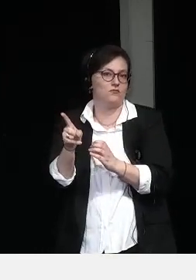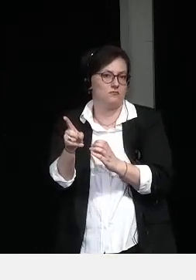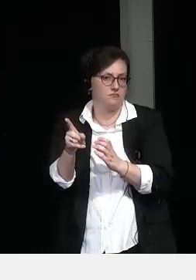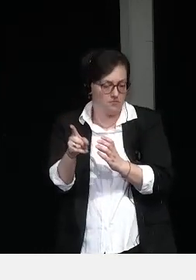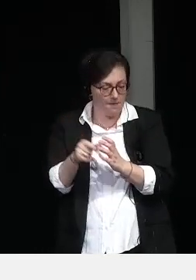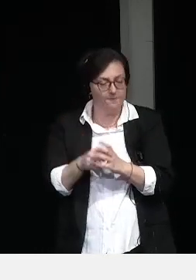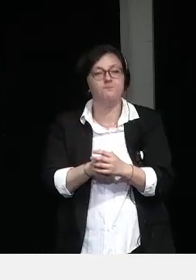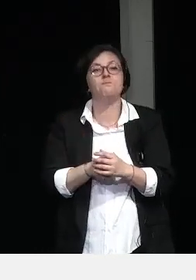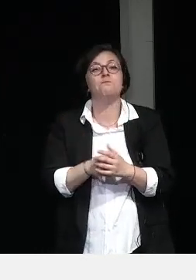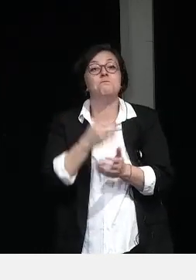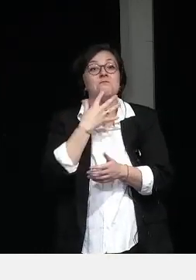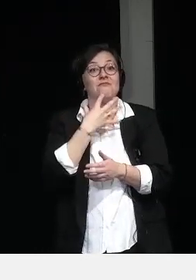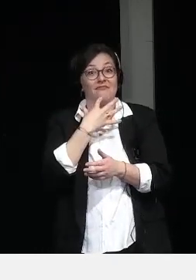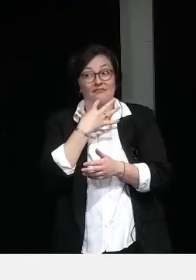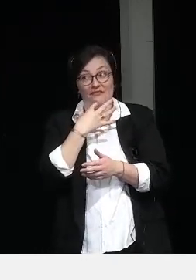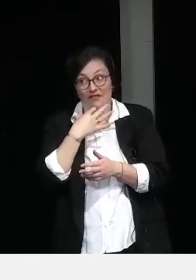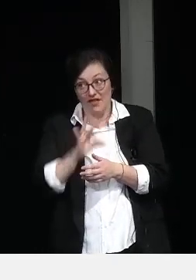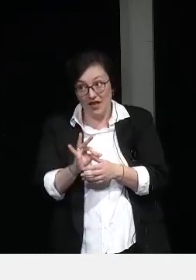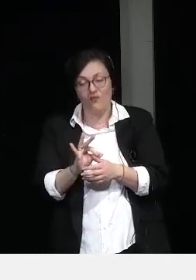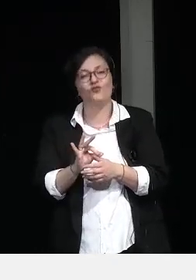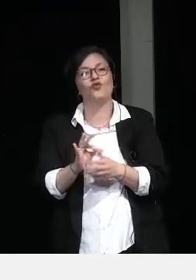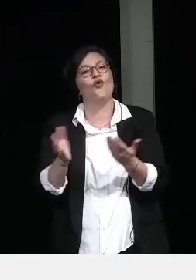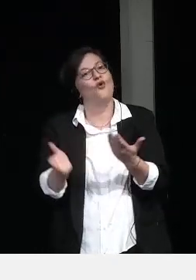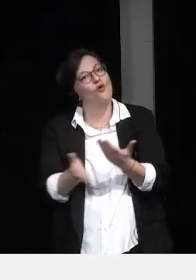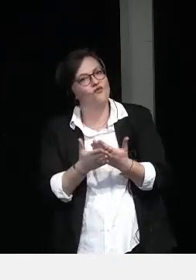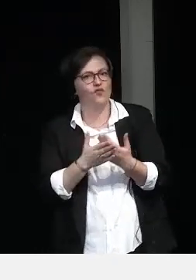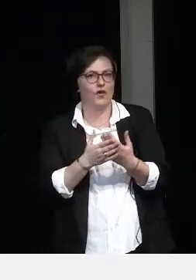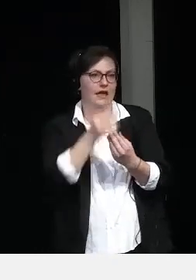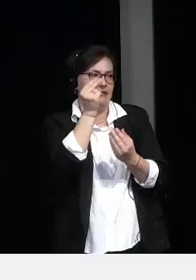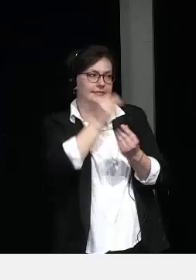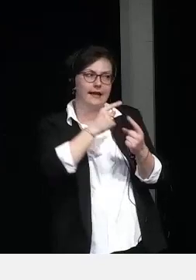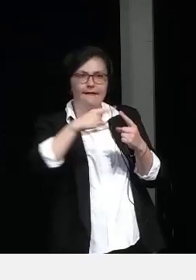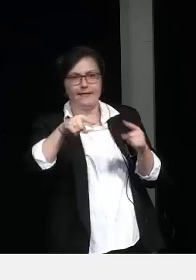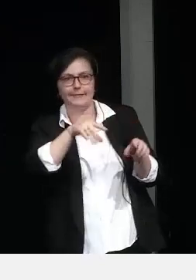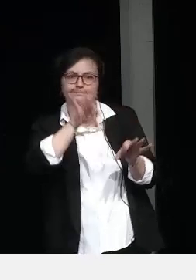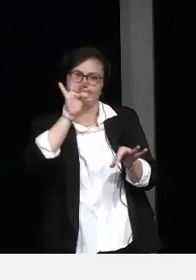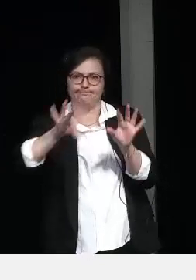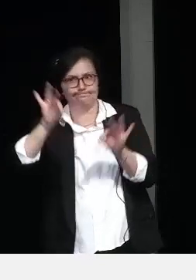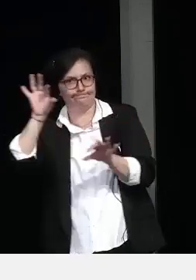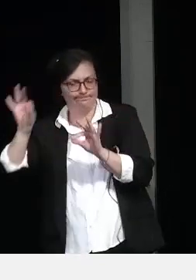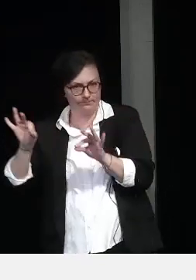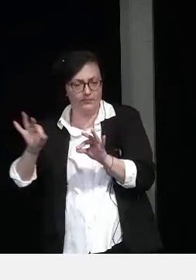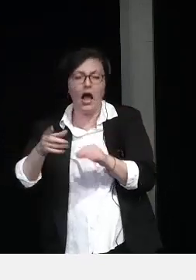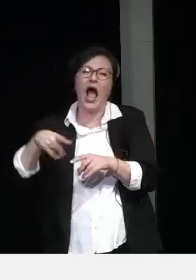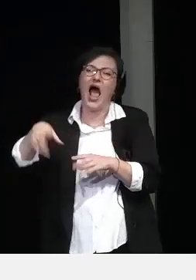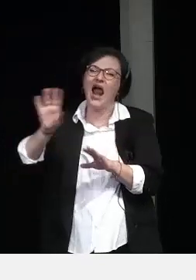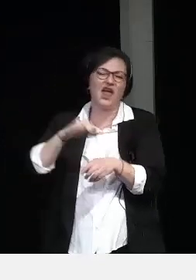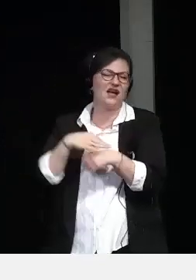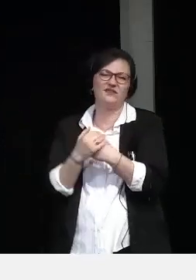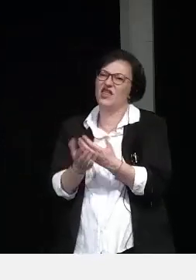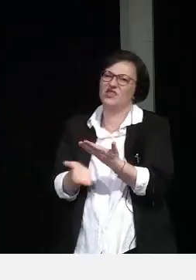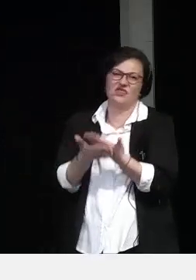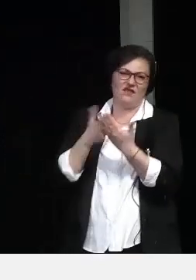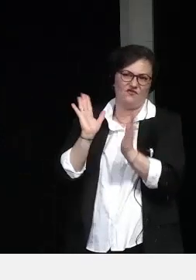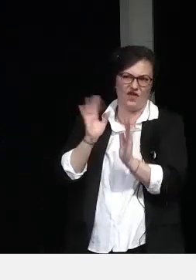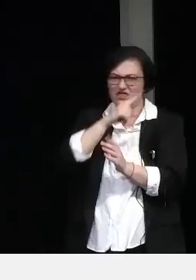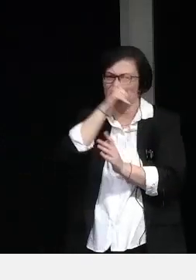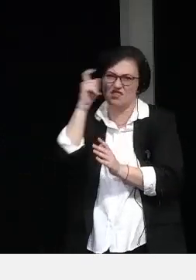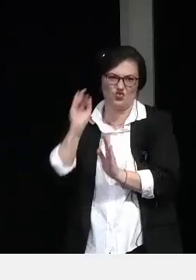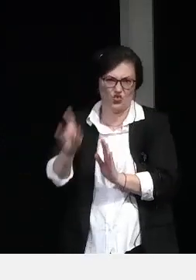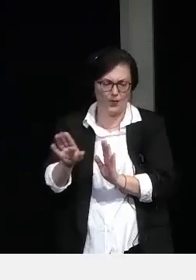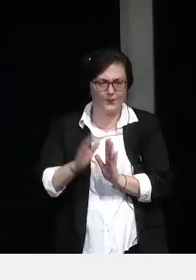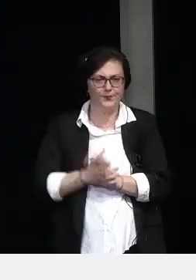difficult. I hope that I answered. Yes, that's, thank you. And I have one question that